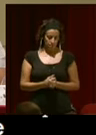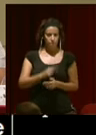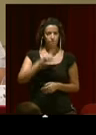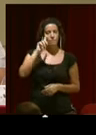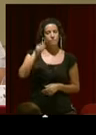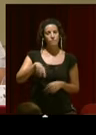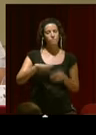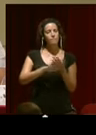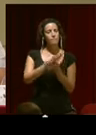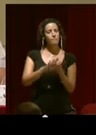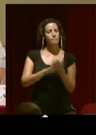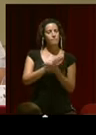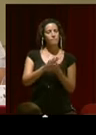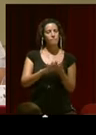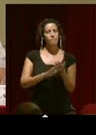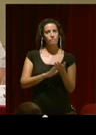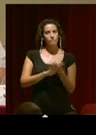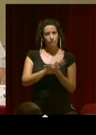talk about